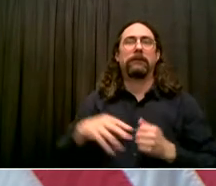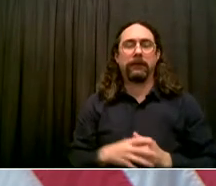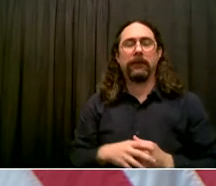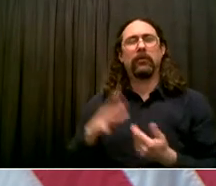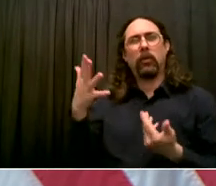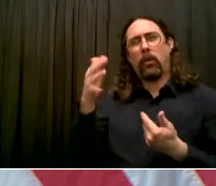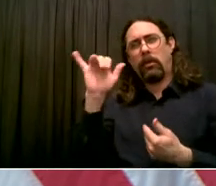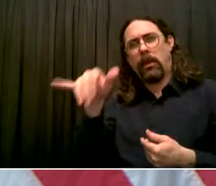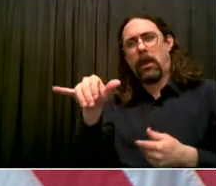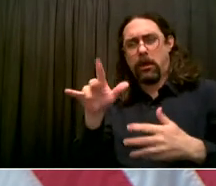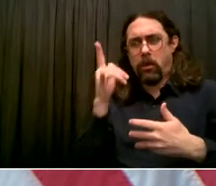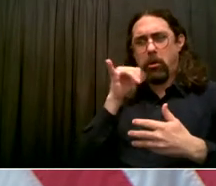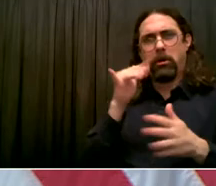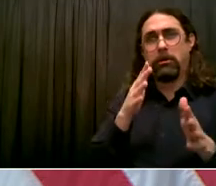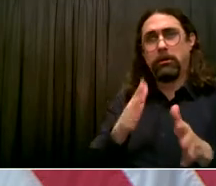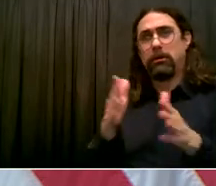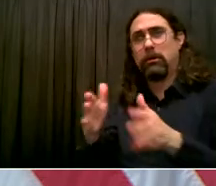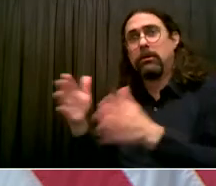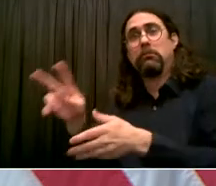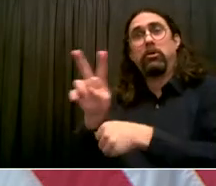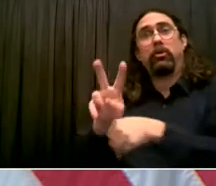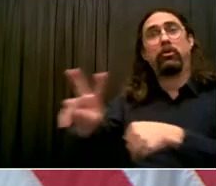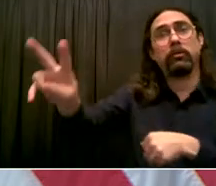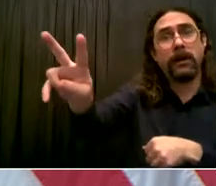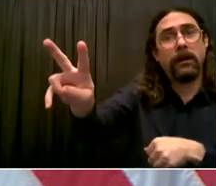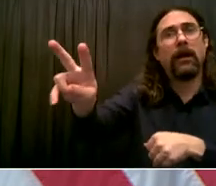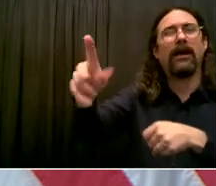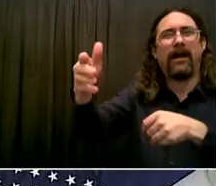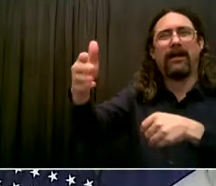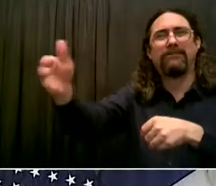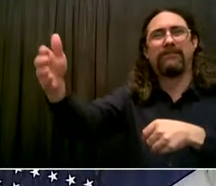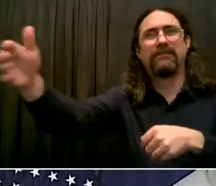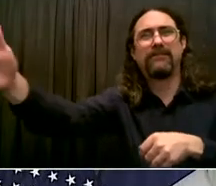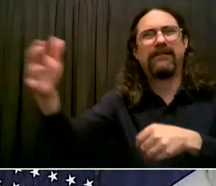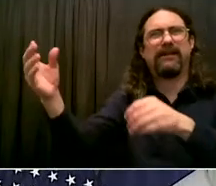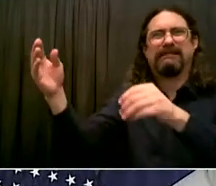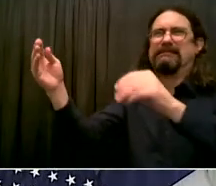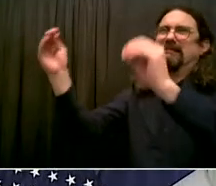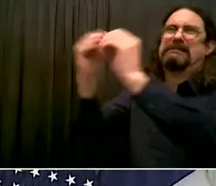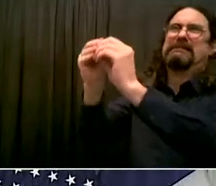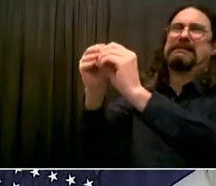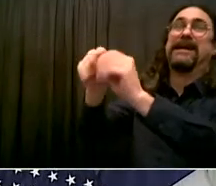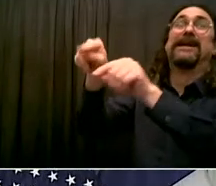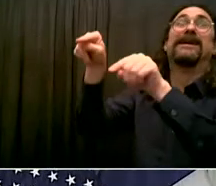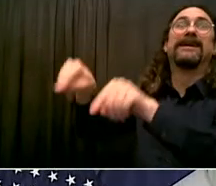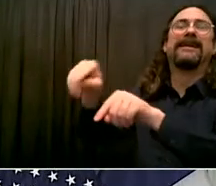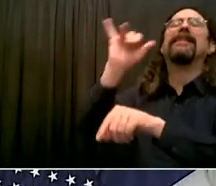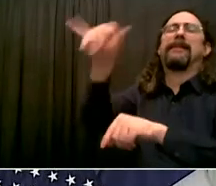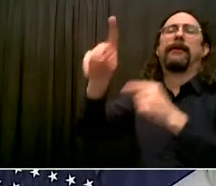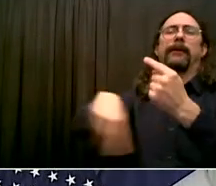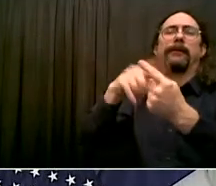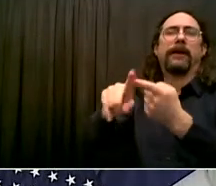the month and then a marked difference by the end of the month. Thank you. Next we'll go.